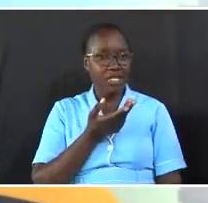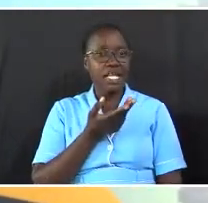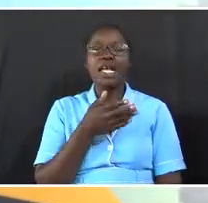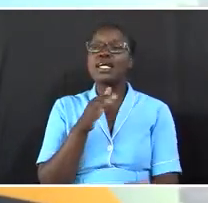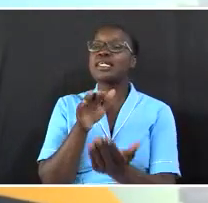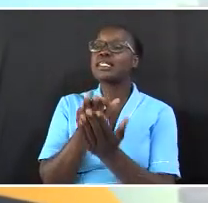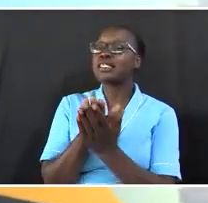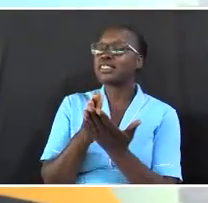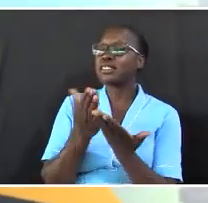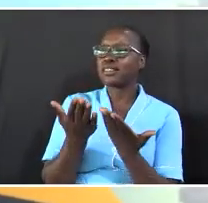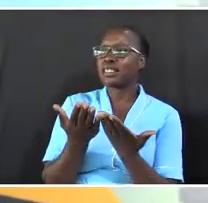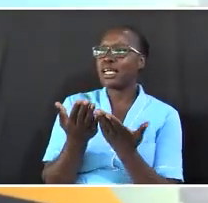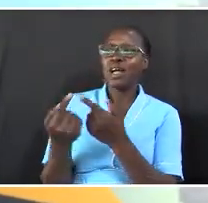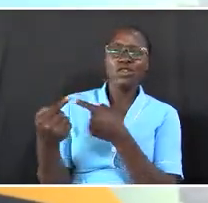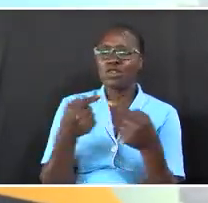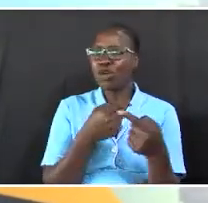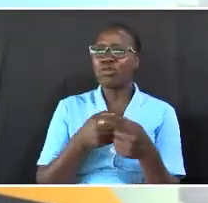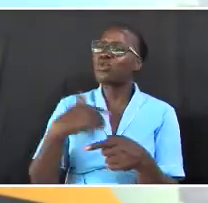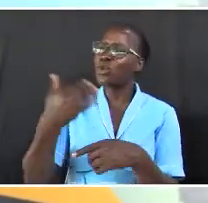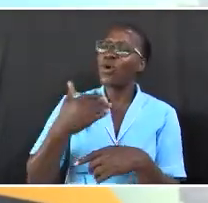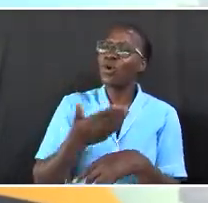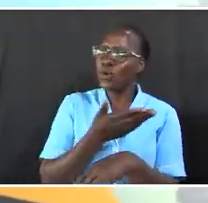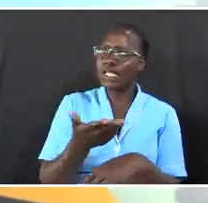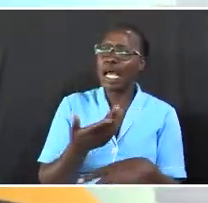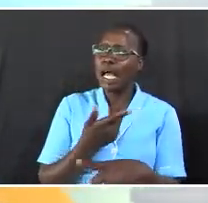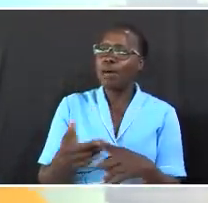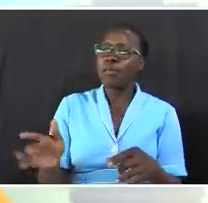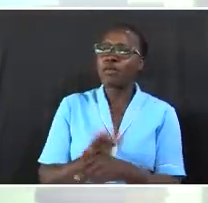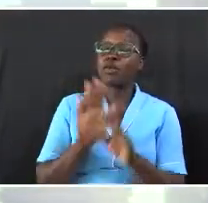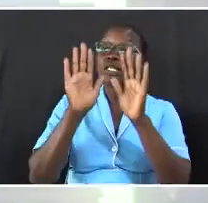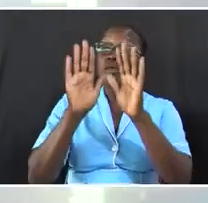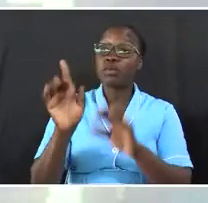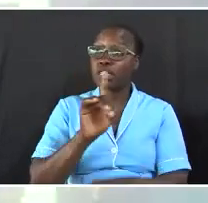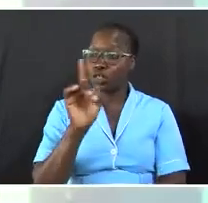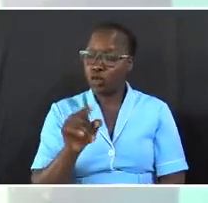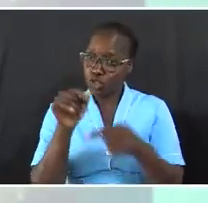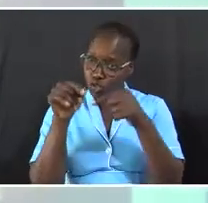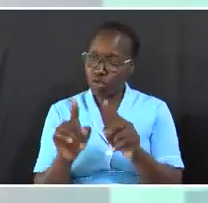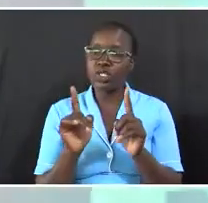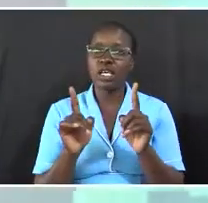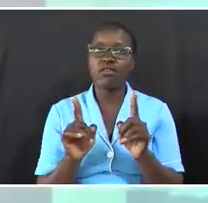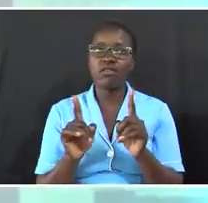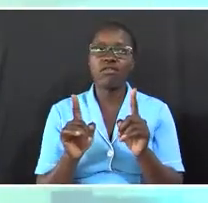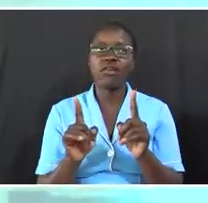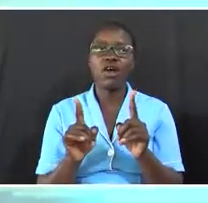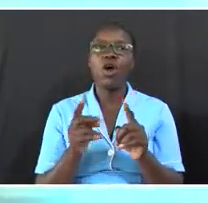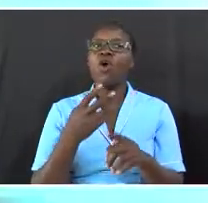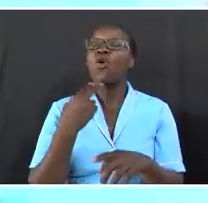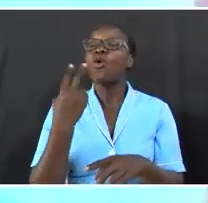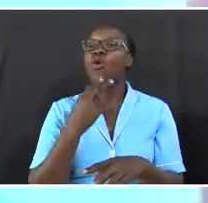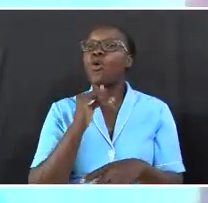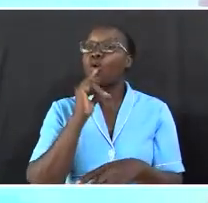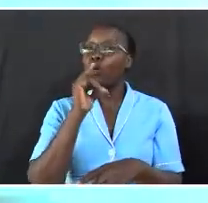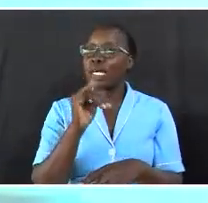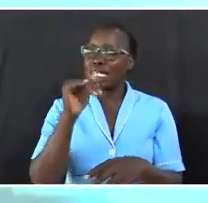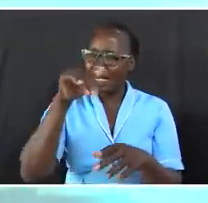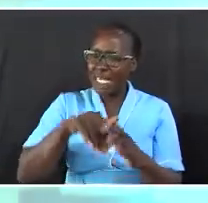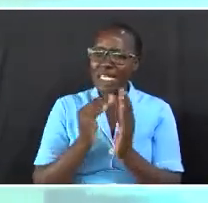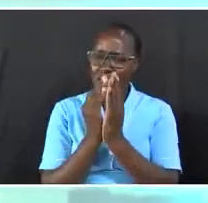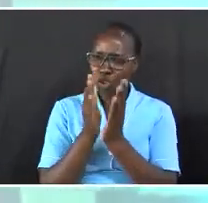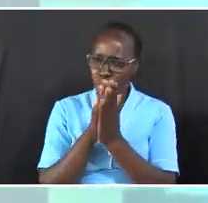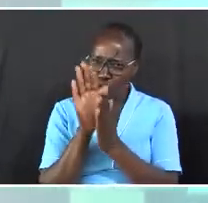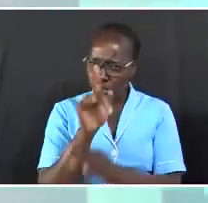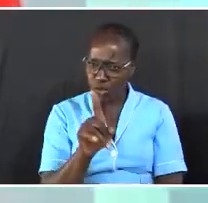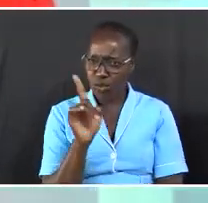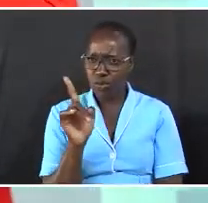storms, storms will always come. But the most important question to ask yourself is, who is in the storm